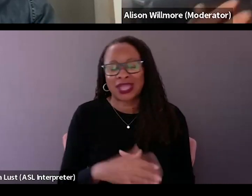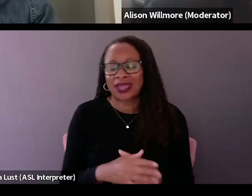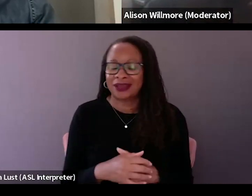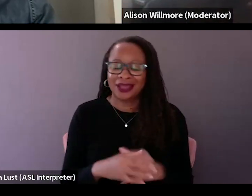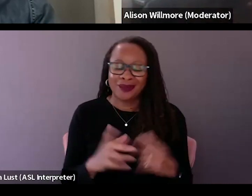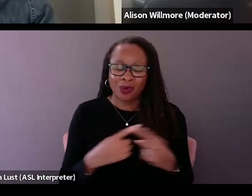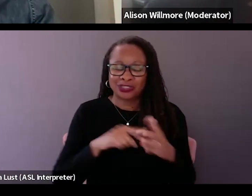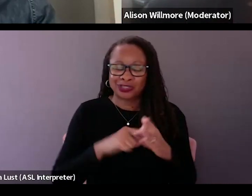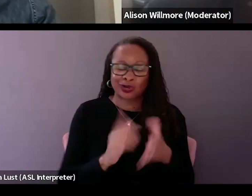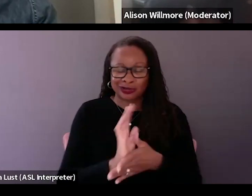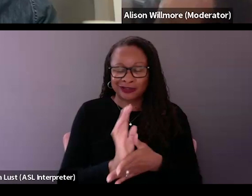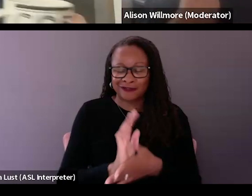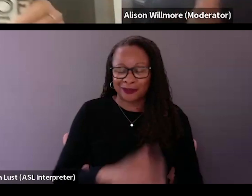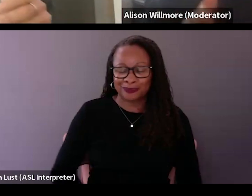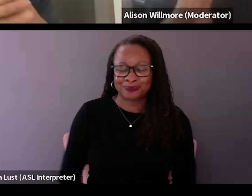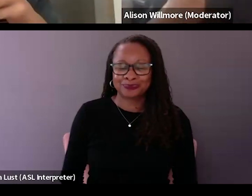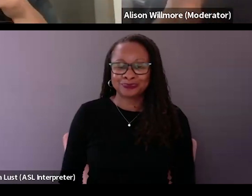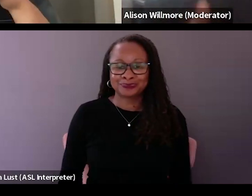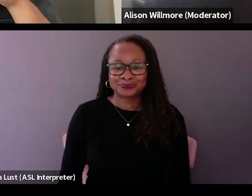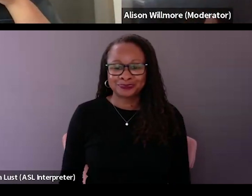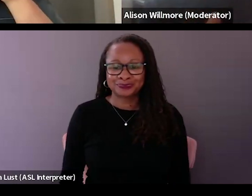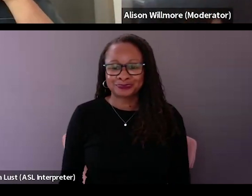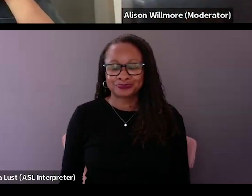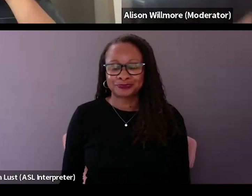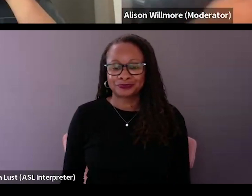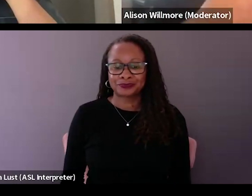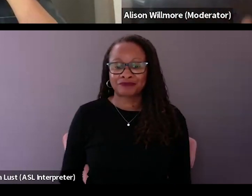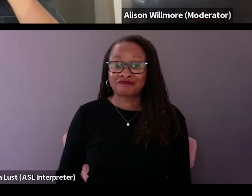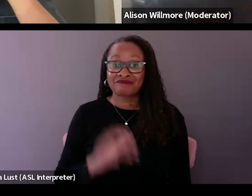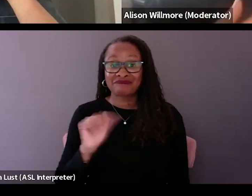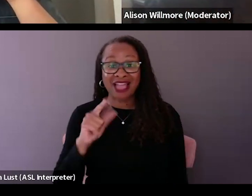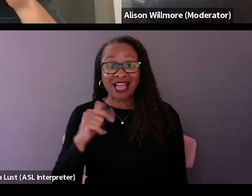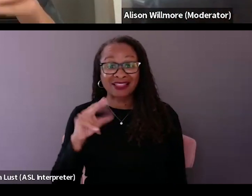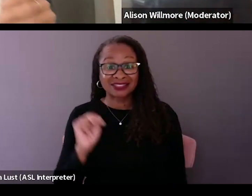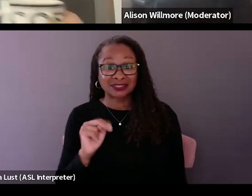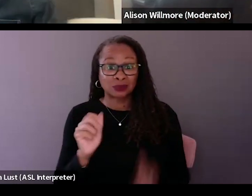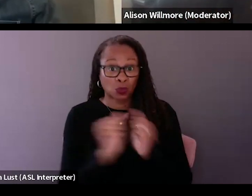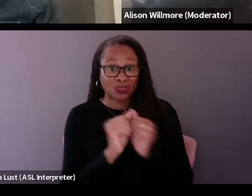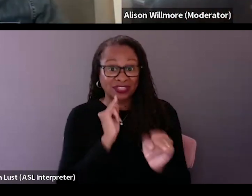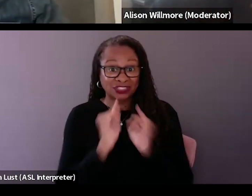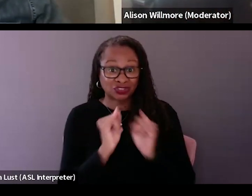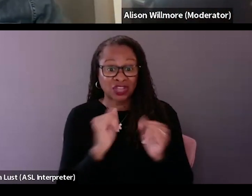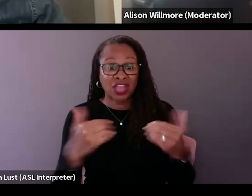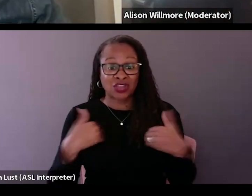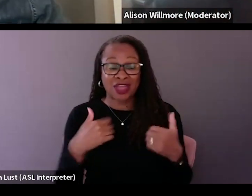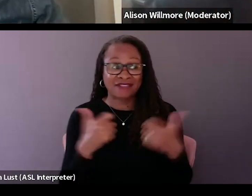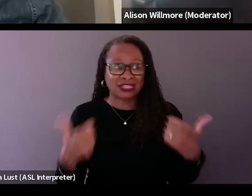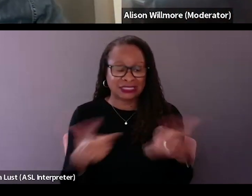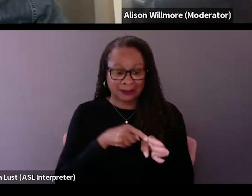With the interviews, so you have this kind of master interview and then you came back again and again.